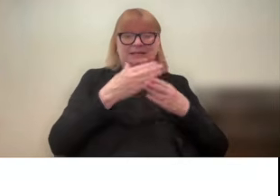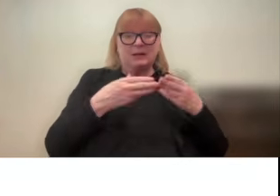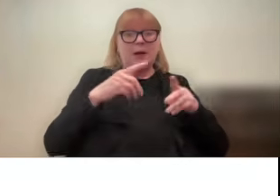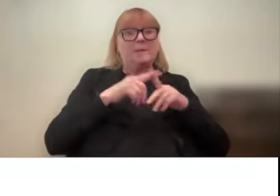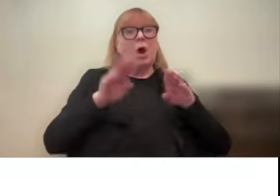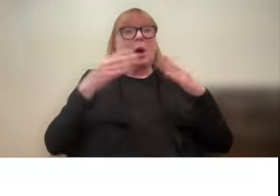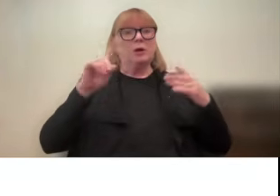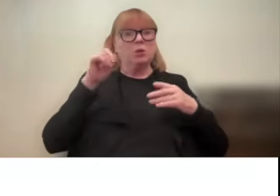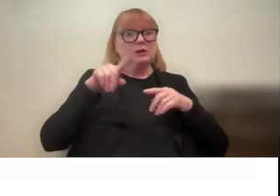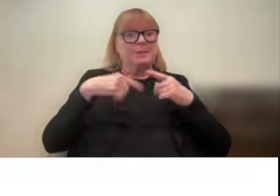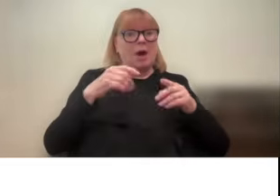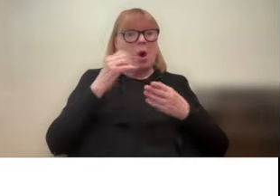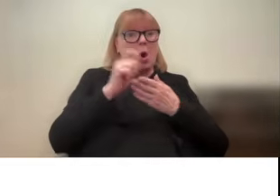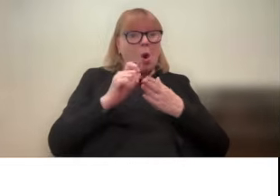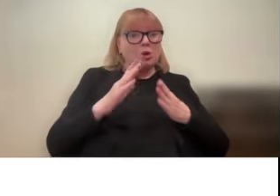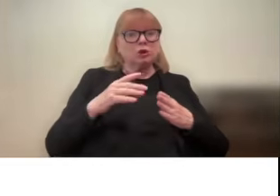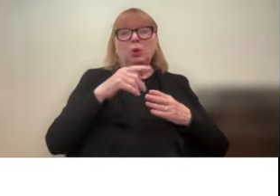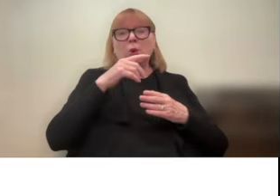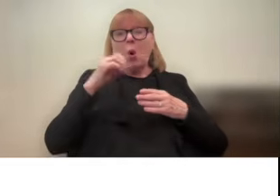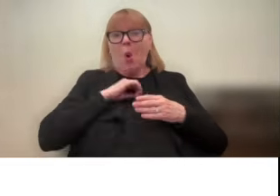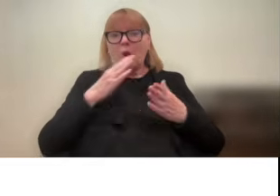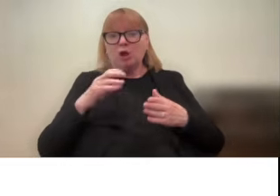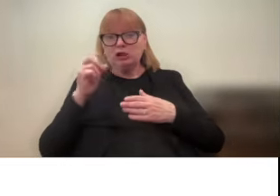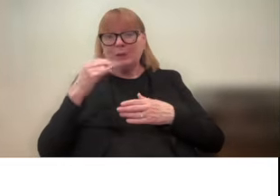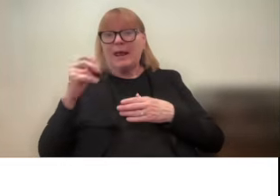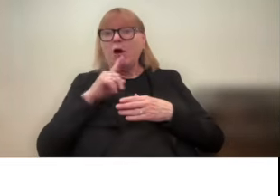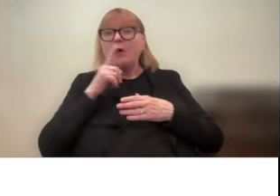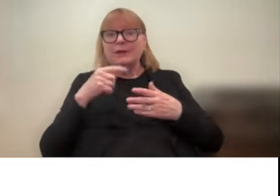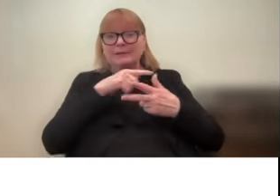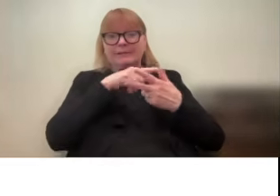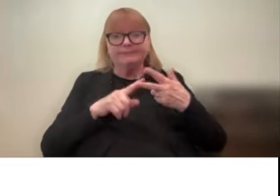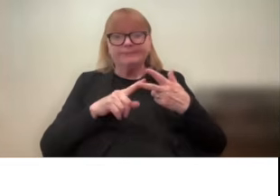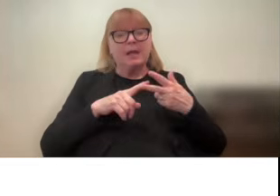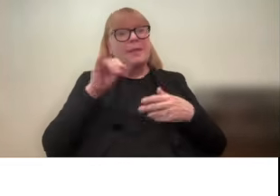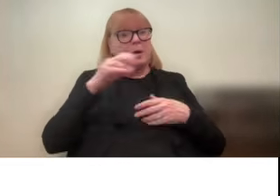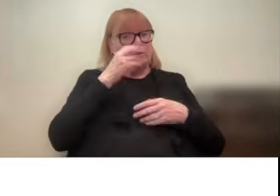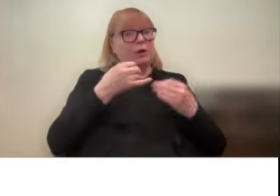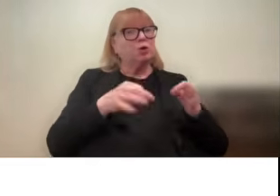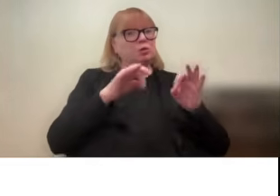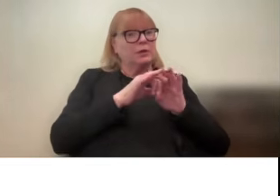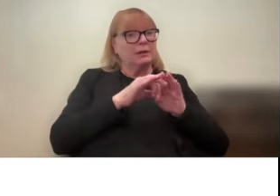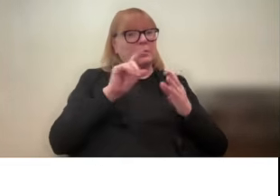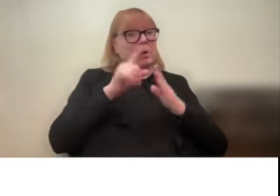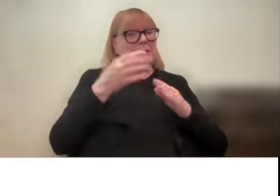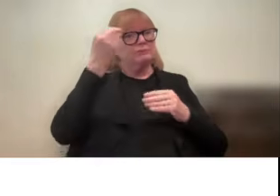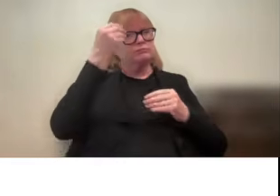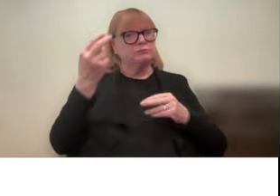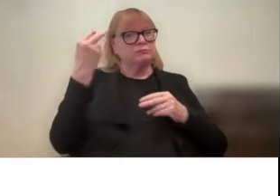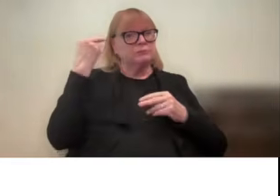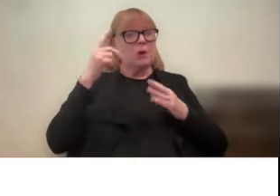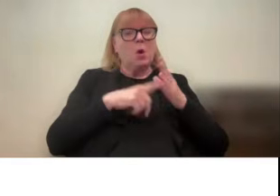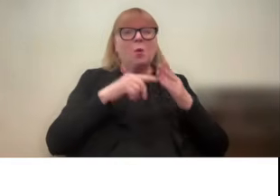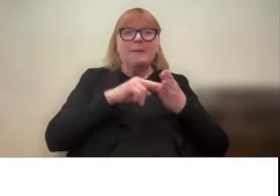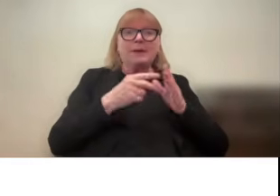up questions around authorship, ownership, and authenticity. This is a pretty critical moment to reflect on what it means to